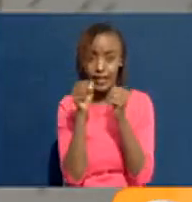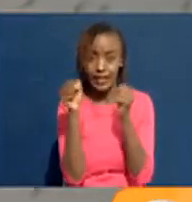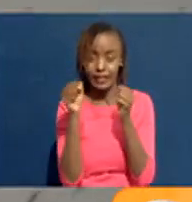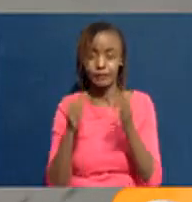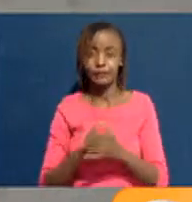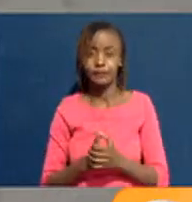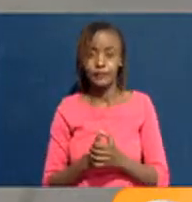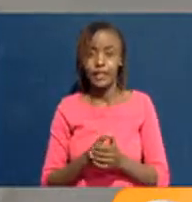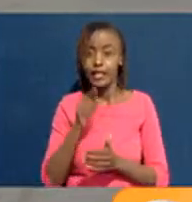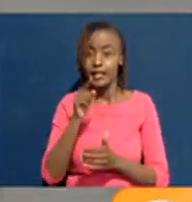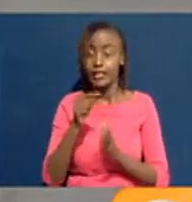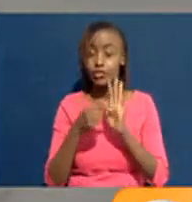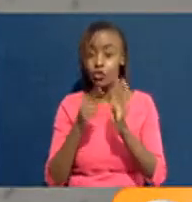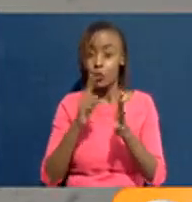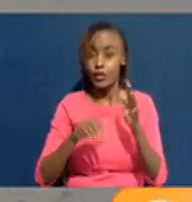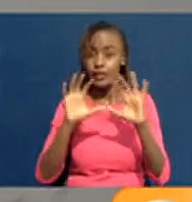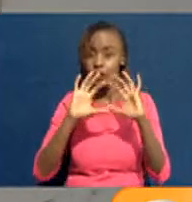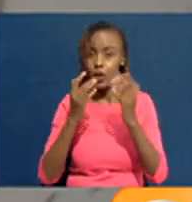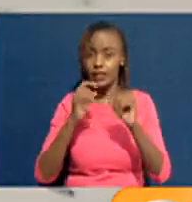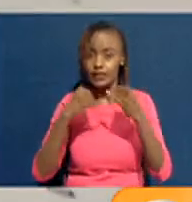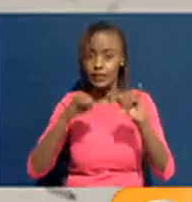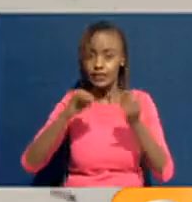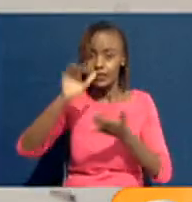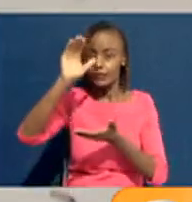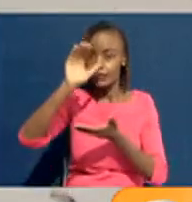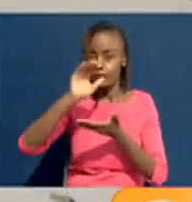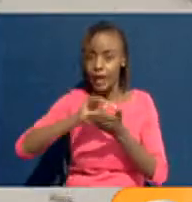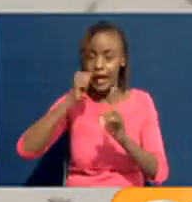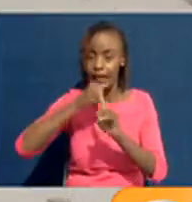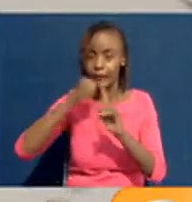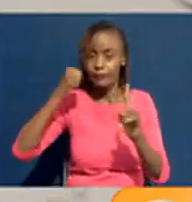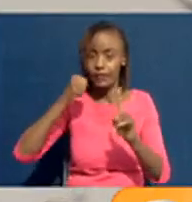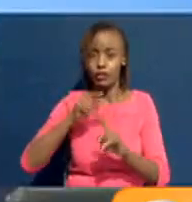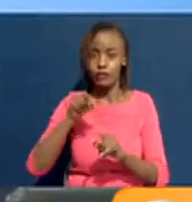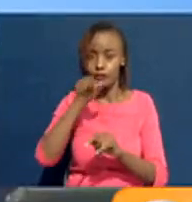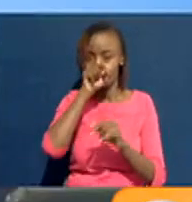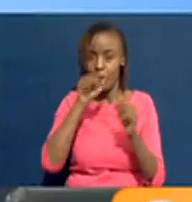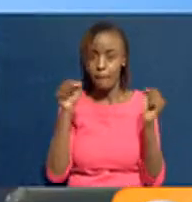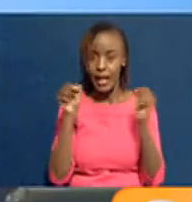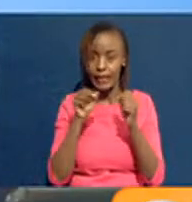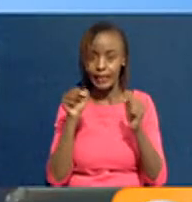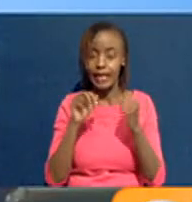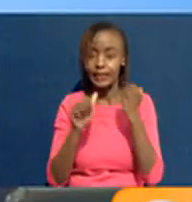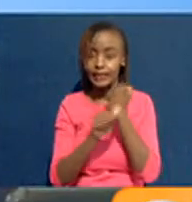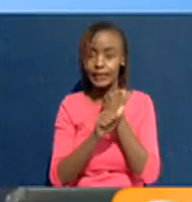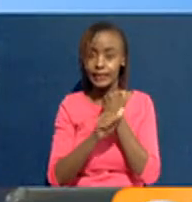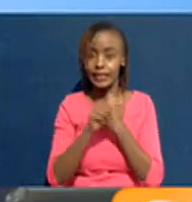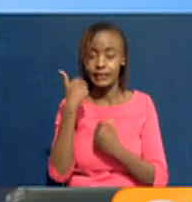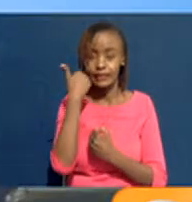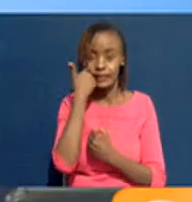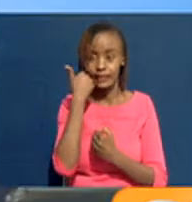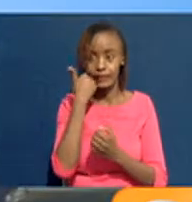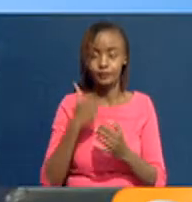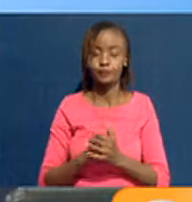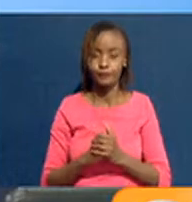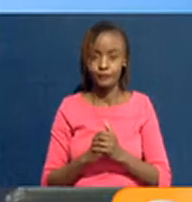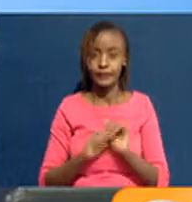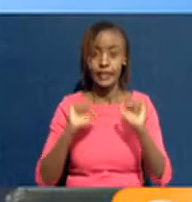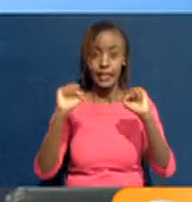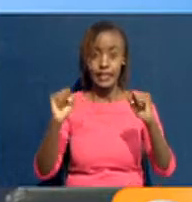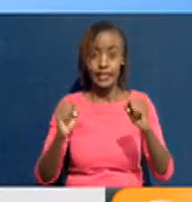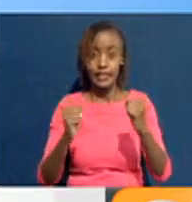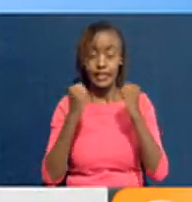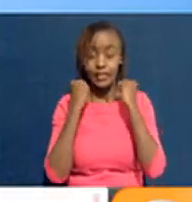arsenal as the world seeks to reduce the impact of the deadly disease. And safe and effective vaccines are also giving us